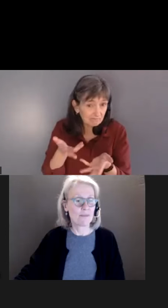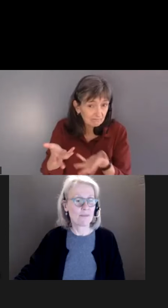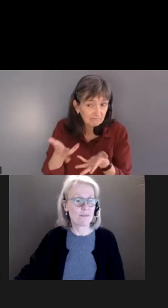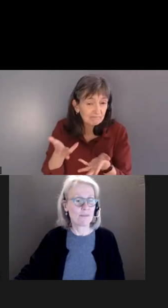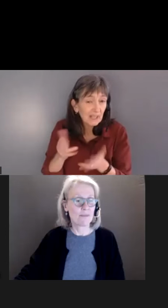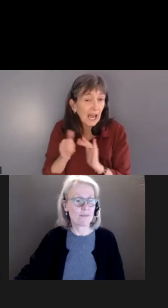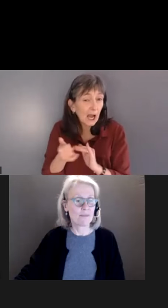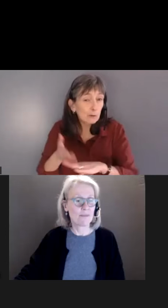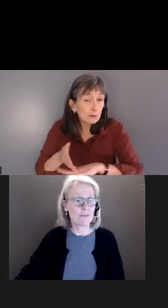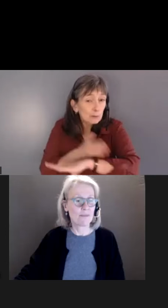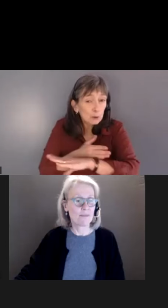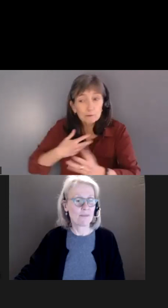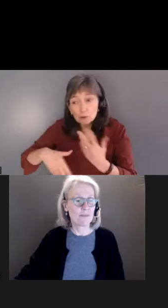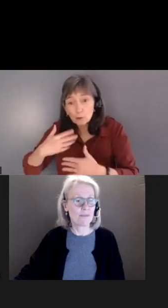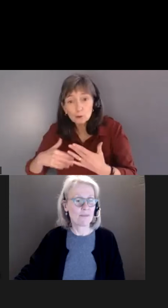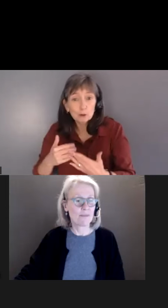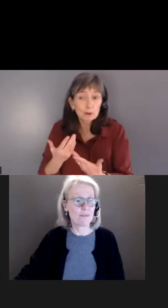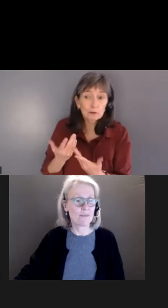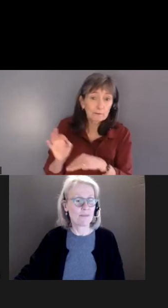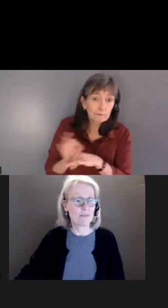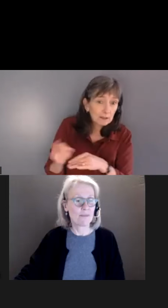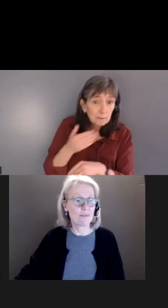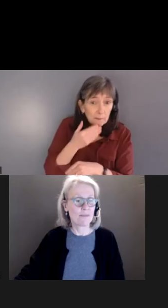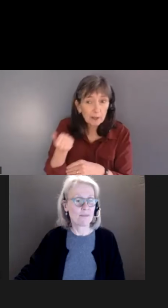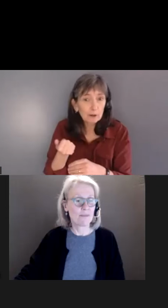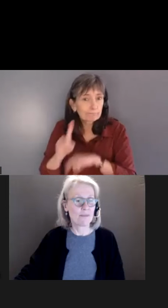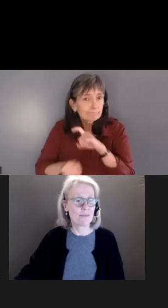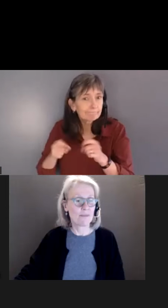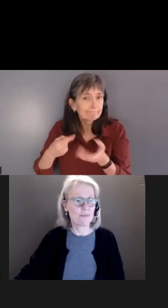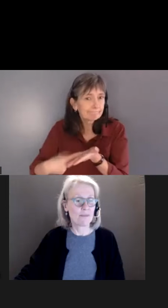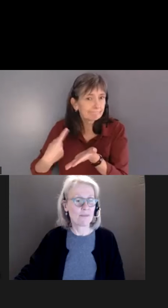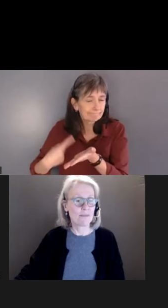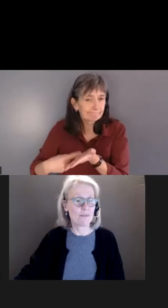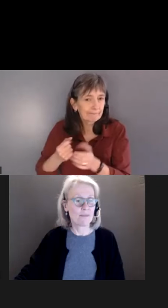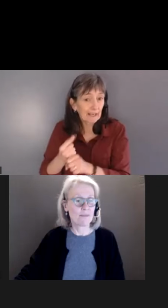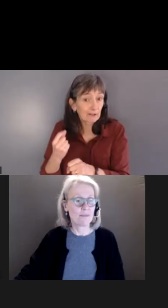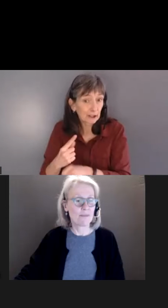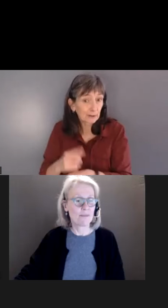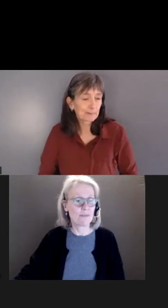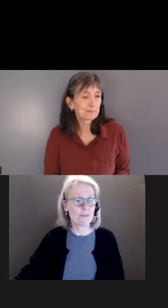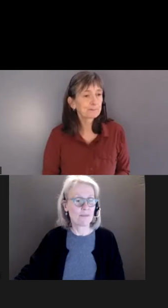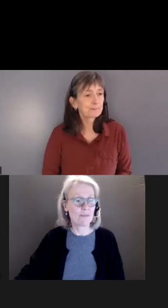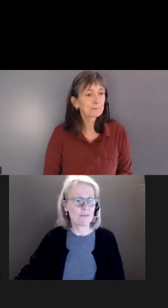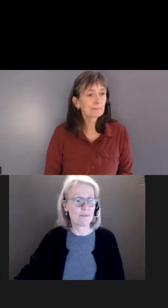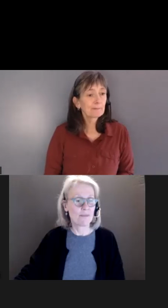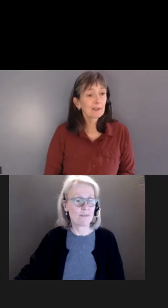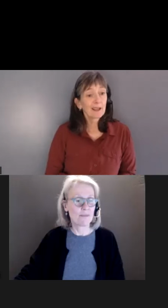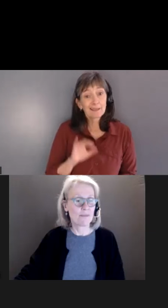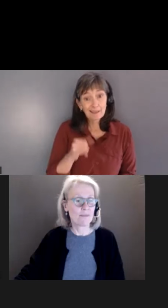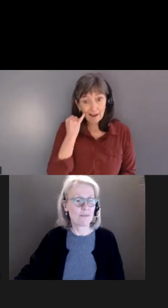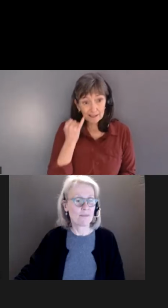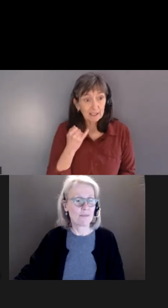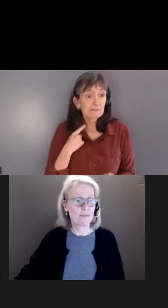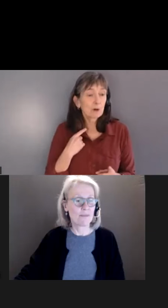their social resources and functional capabilities. And health and social programming interventions could also be